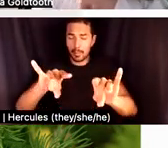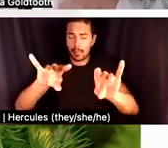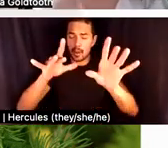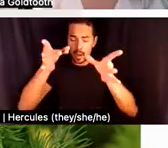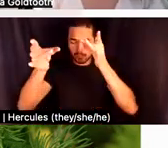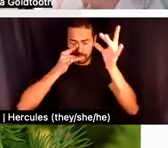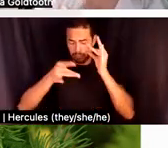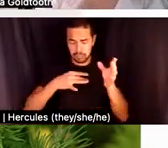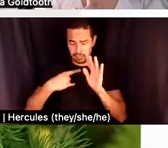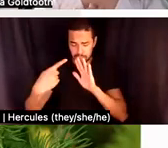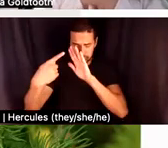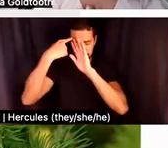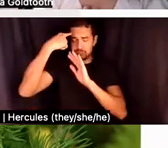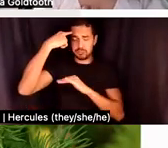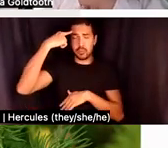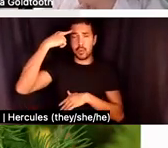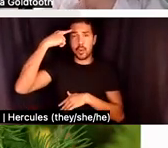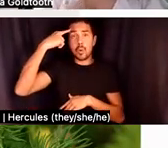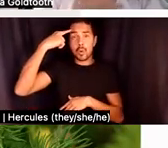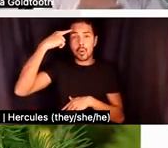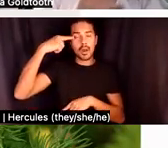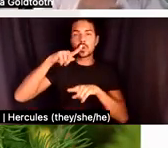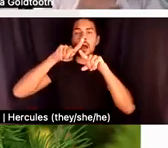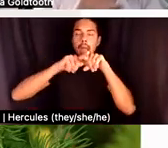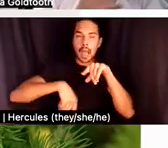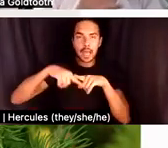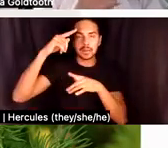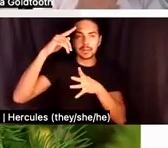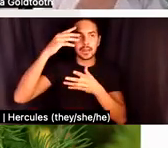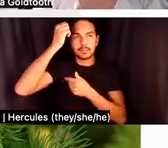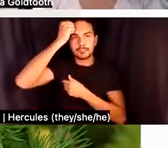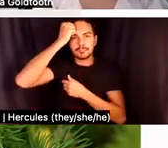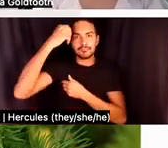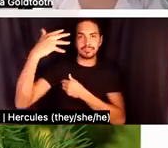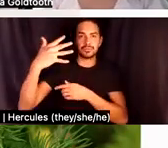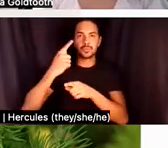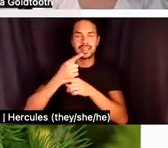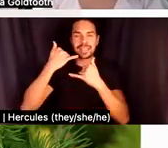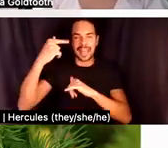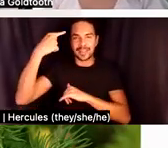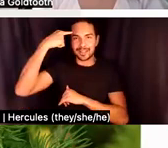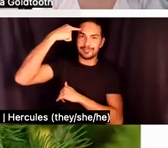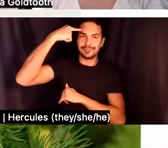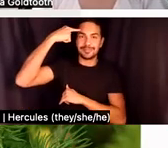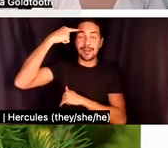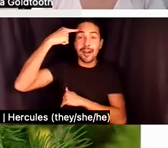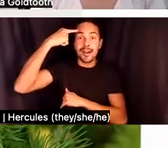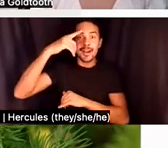me, that was a pivotal moment where I'm like, oh, this changed the way that I saw the